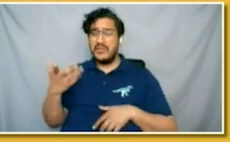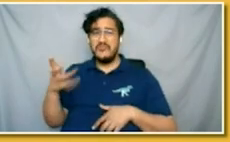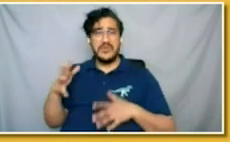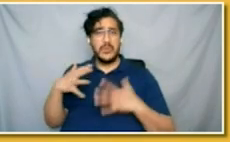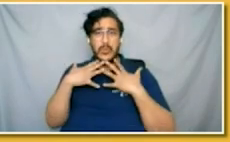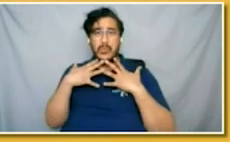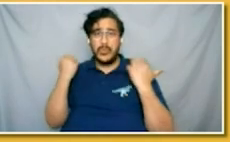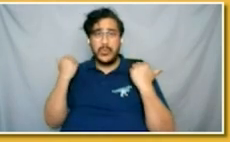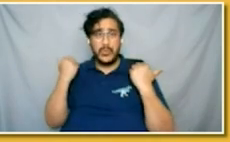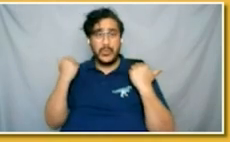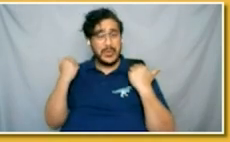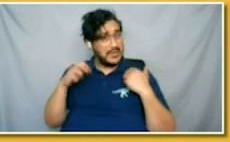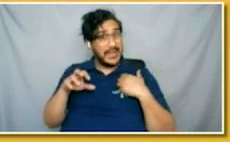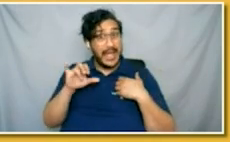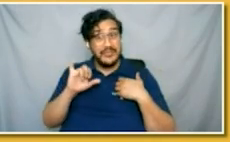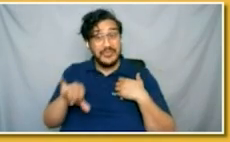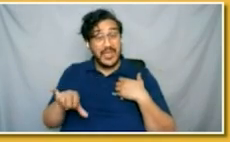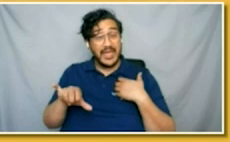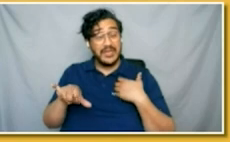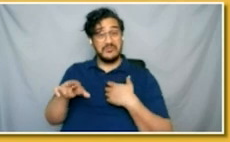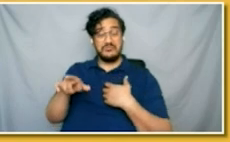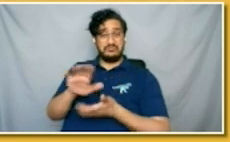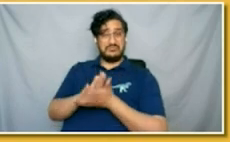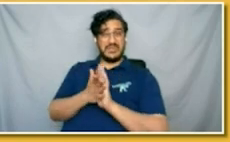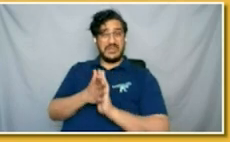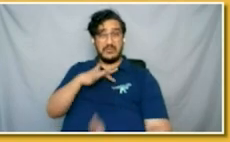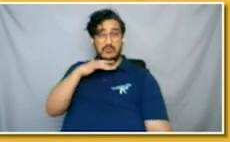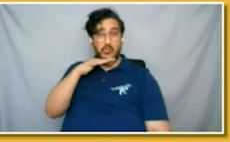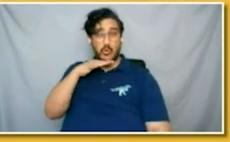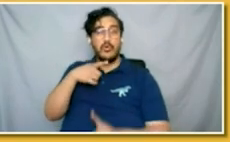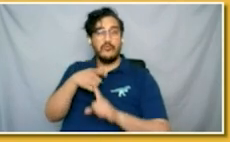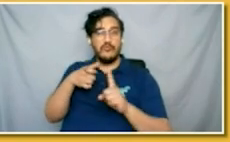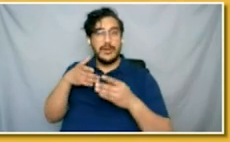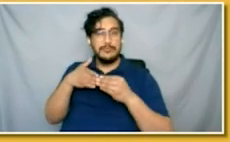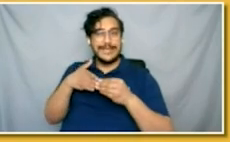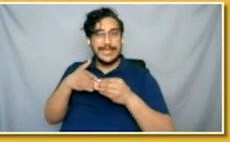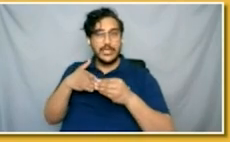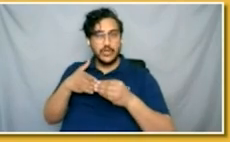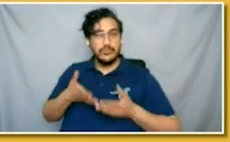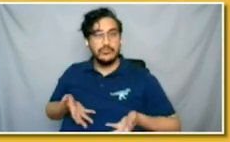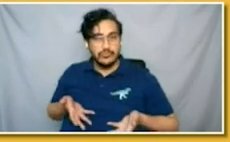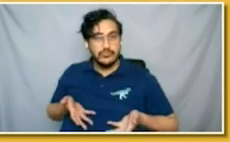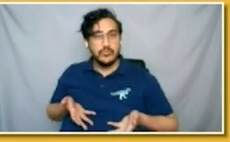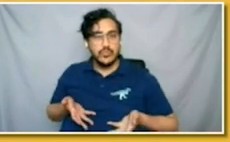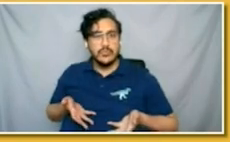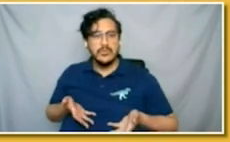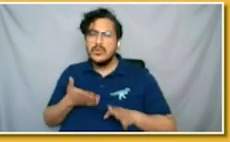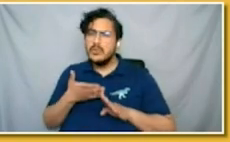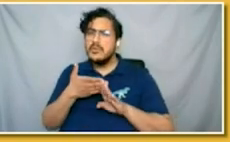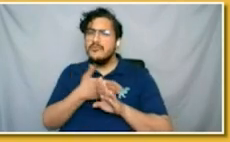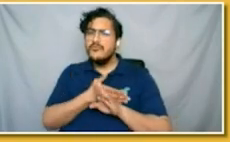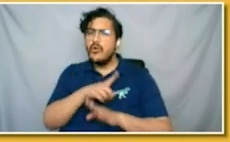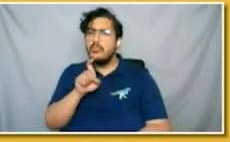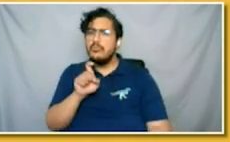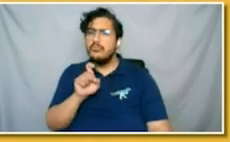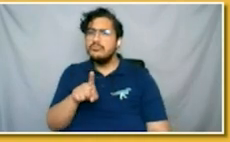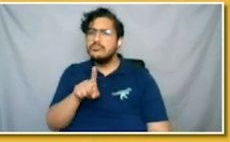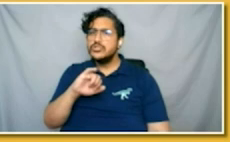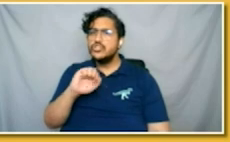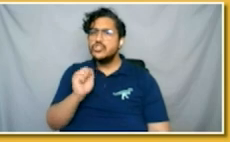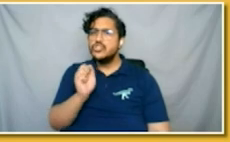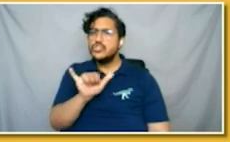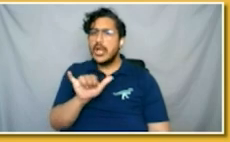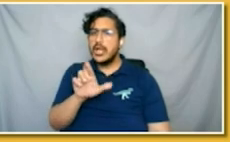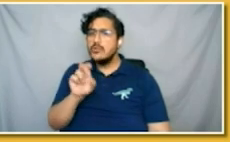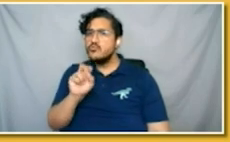corrupted by corporate leadership. So before I ask Jay and Ron a couple of questions, I do want to remind folks again that